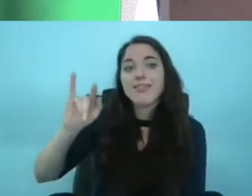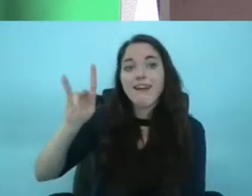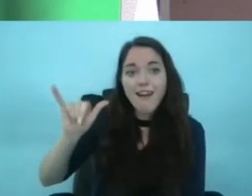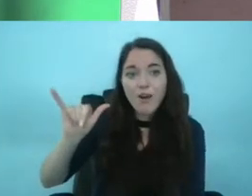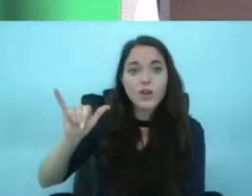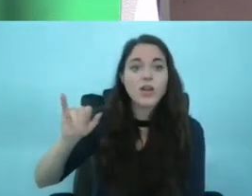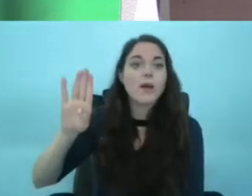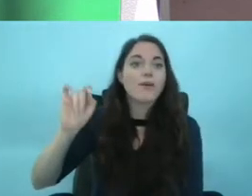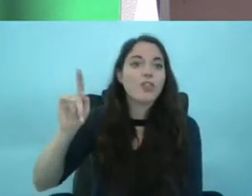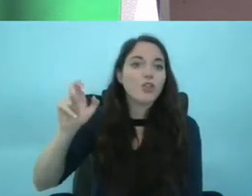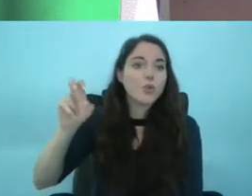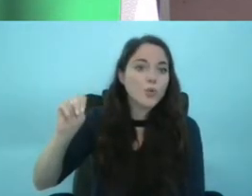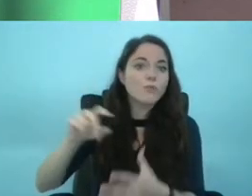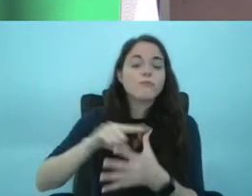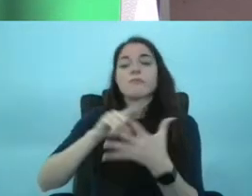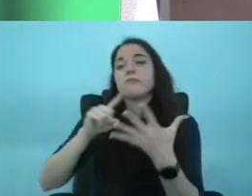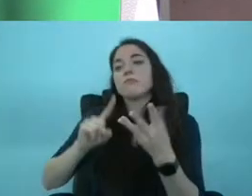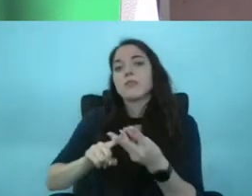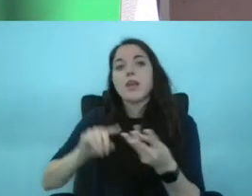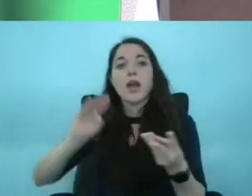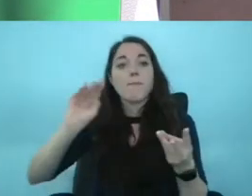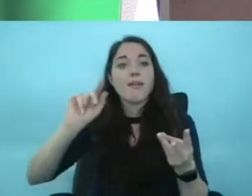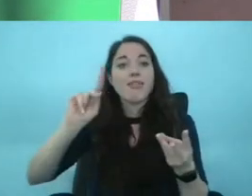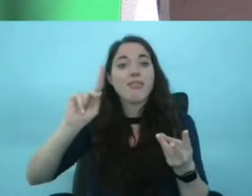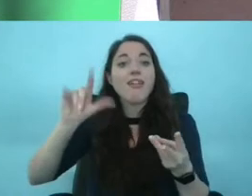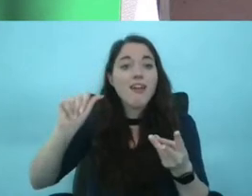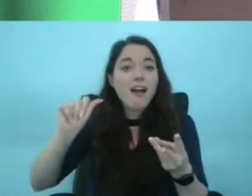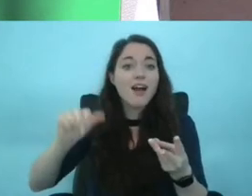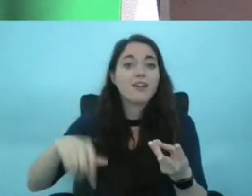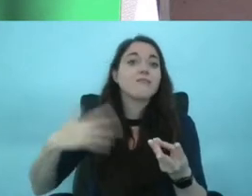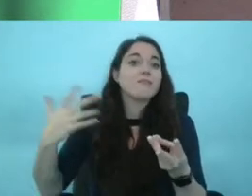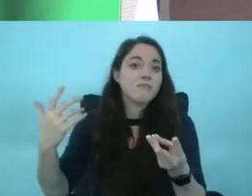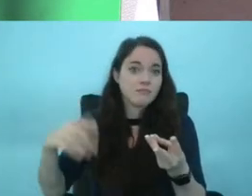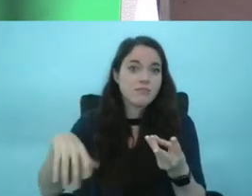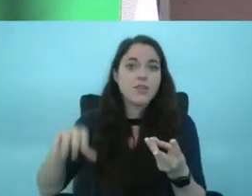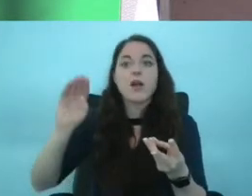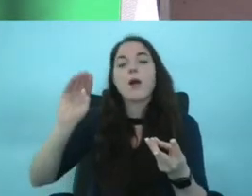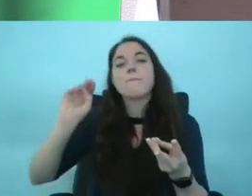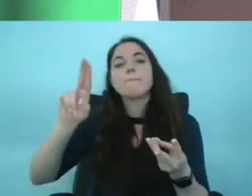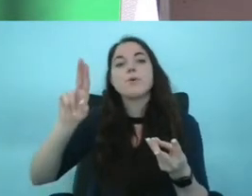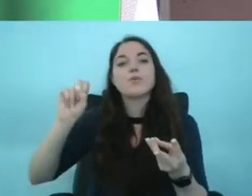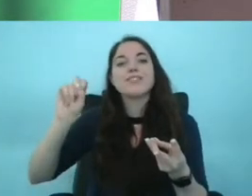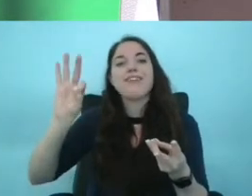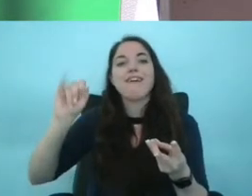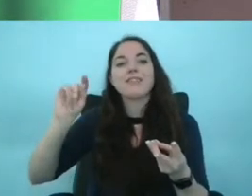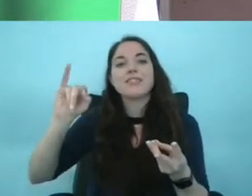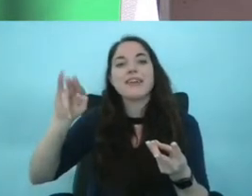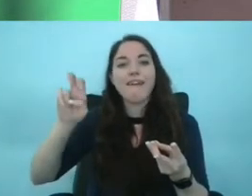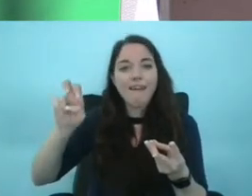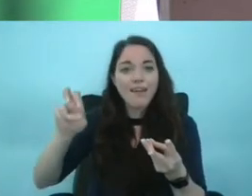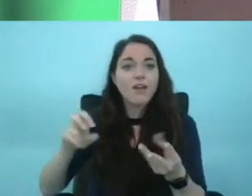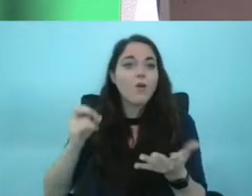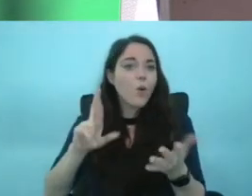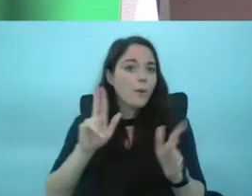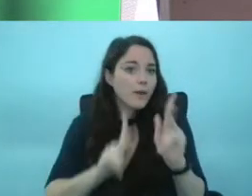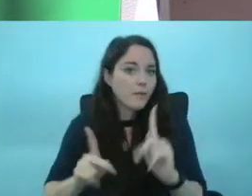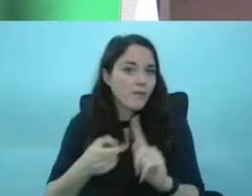Yousafzai. Or even people from our own families. And you can fill in the blanks there of those